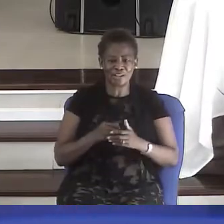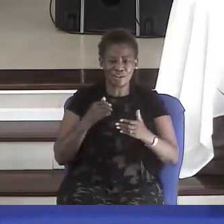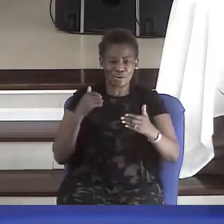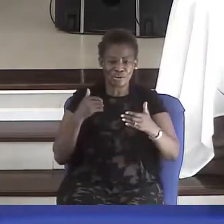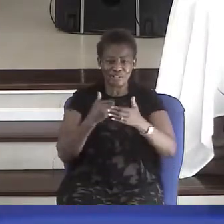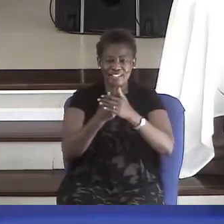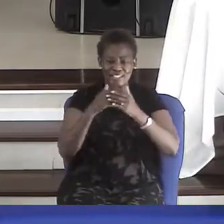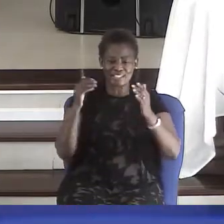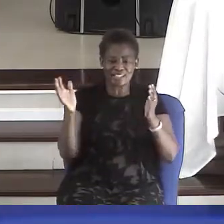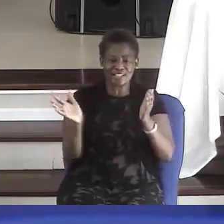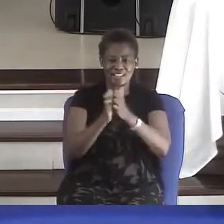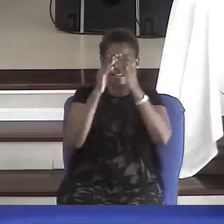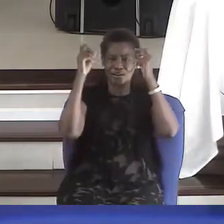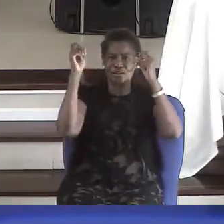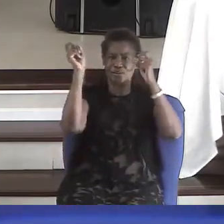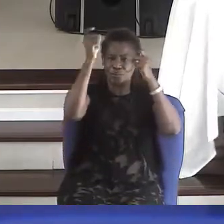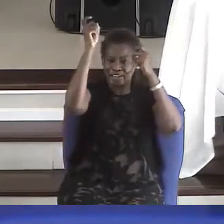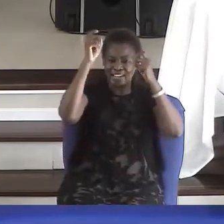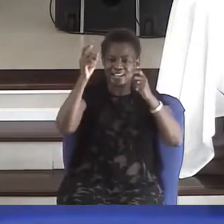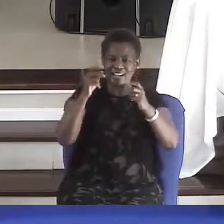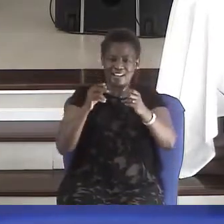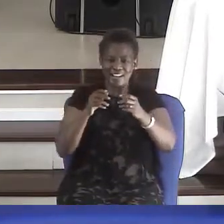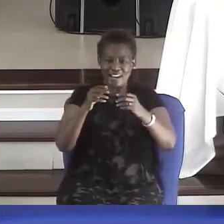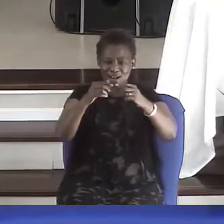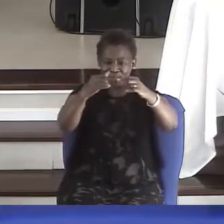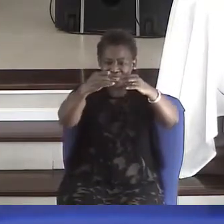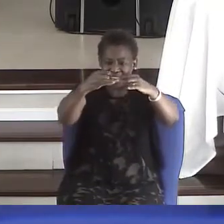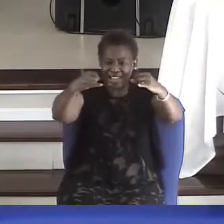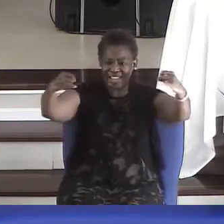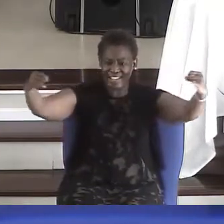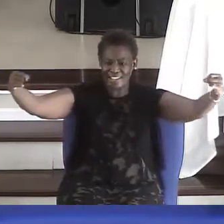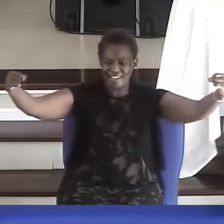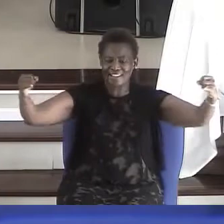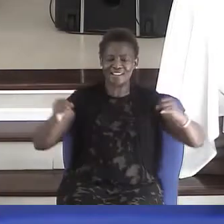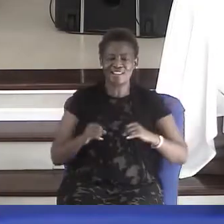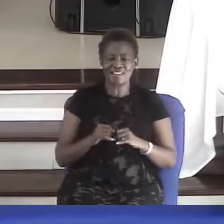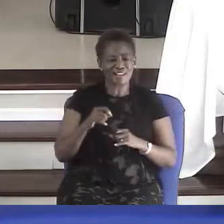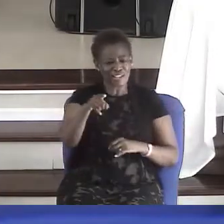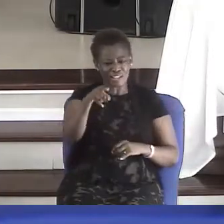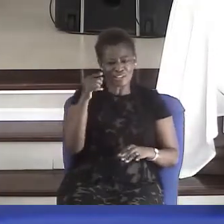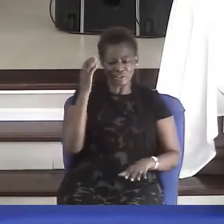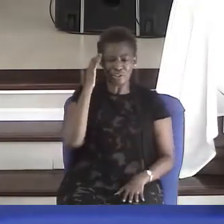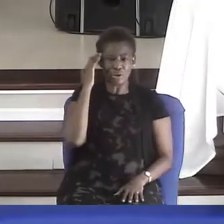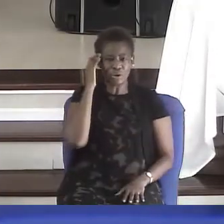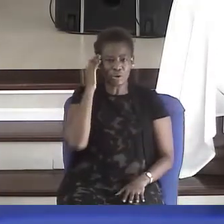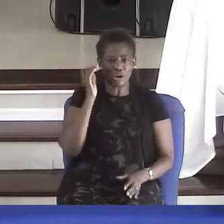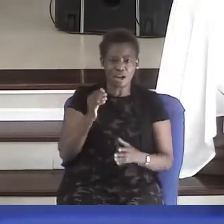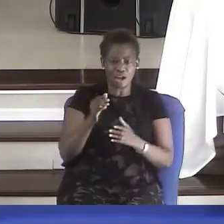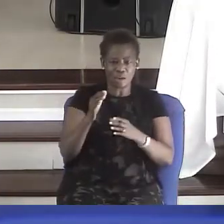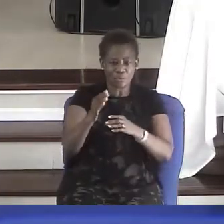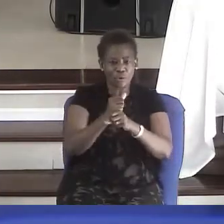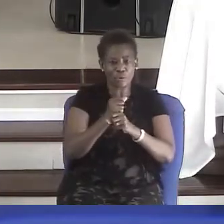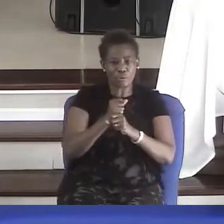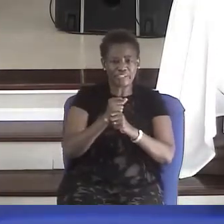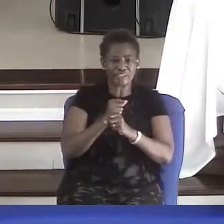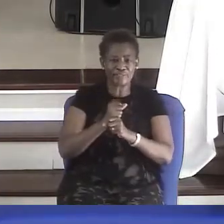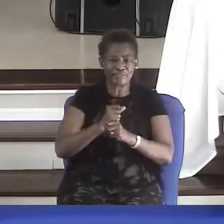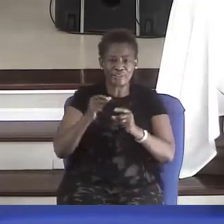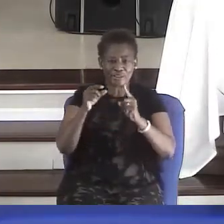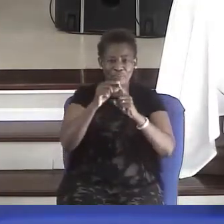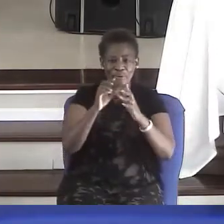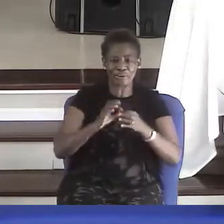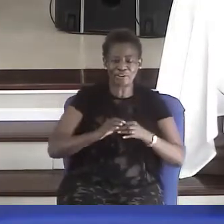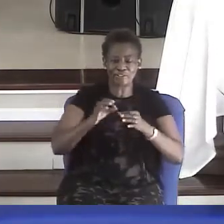talking about. I don't know if you see it. But you know, holding forth the word of life